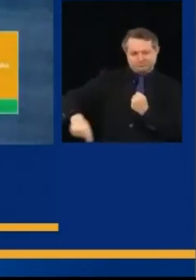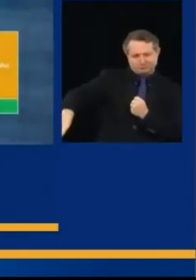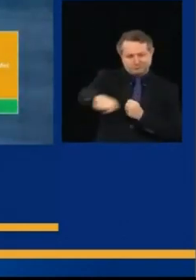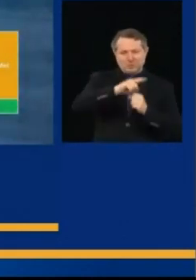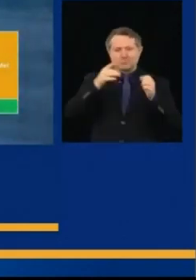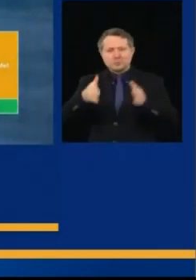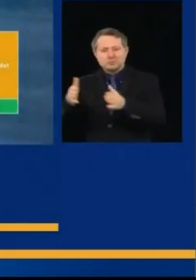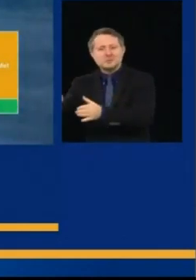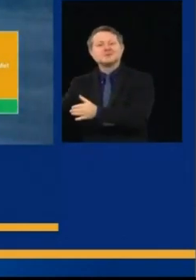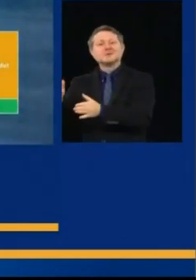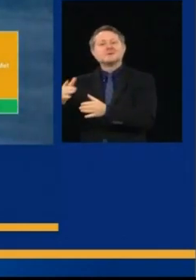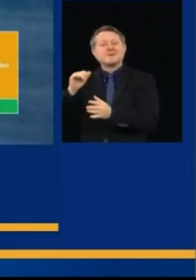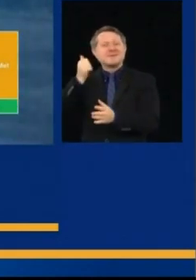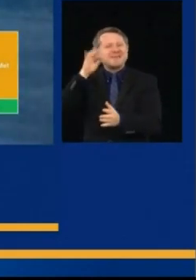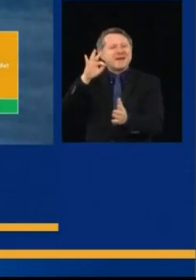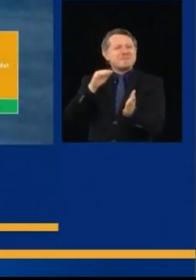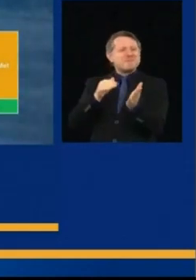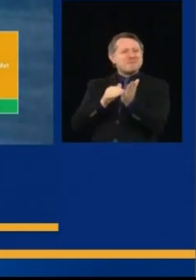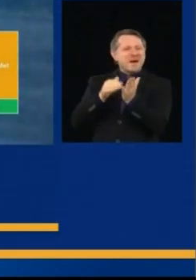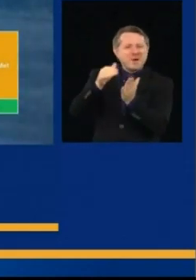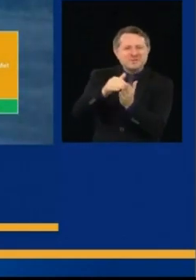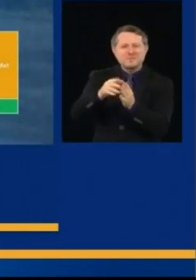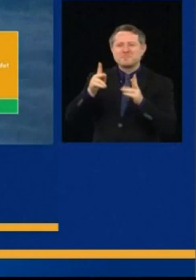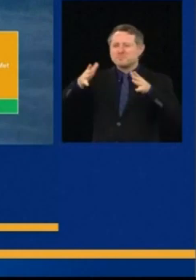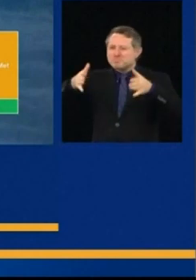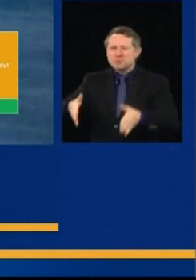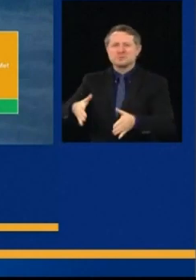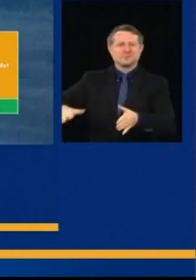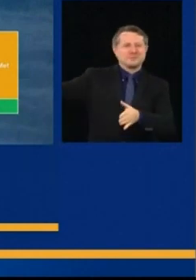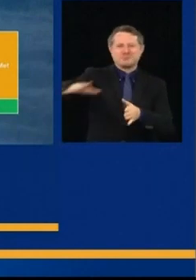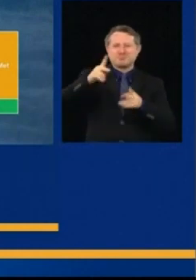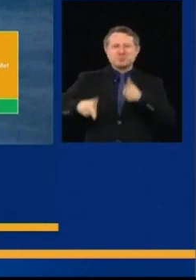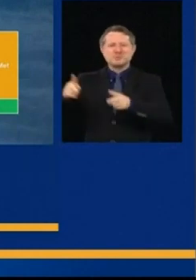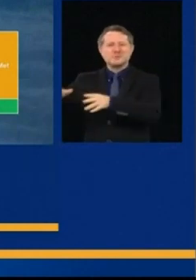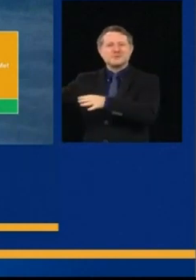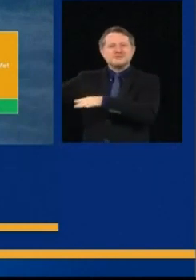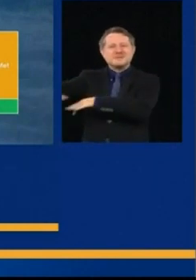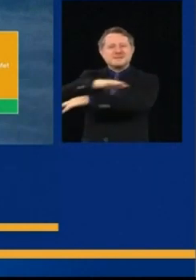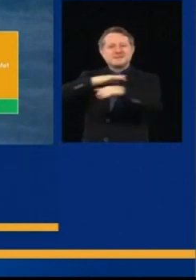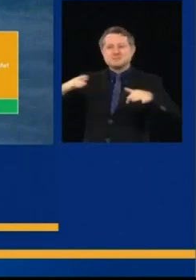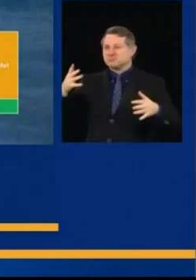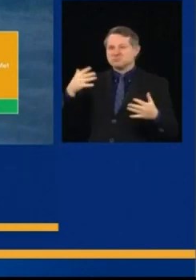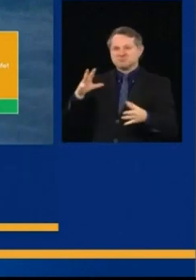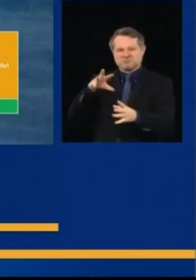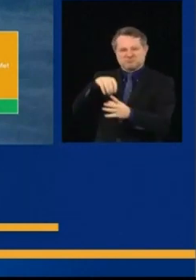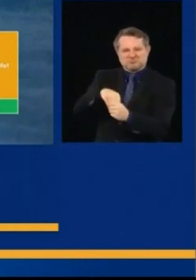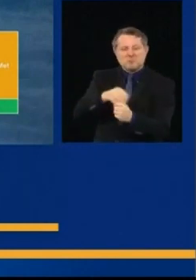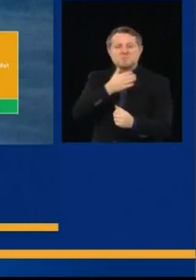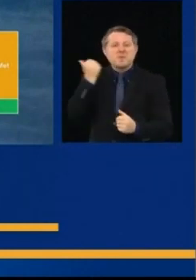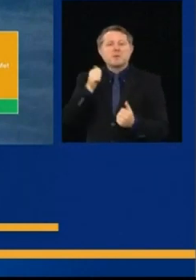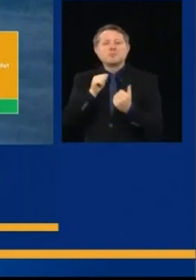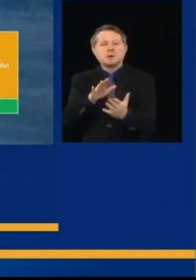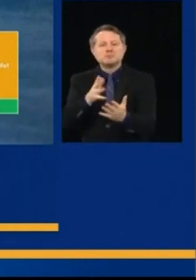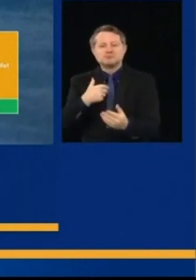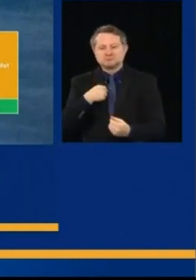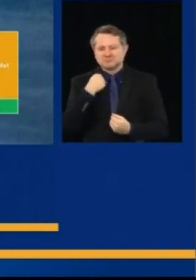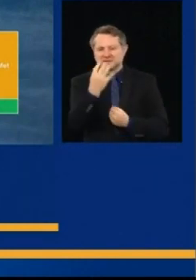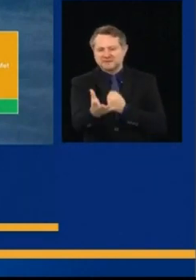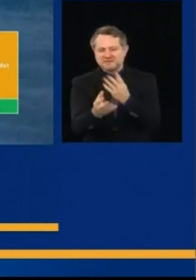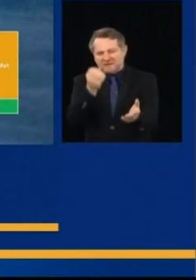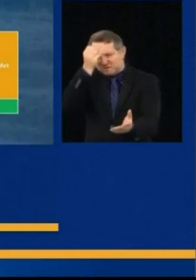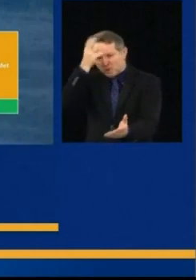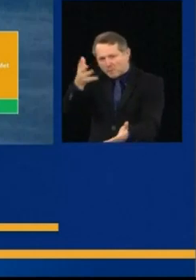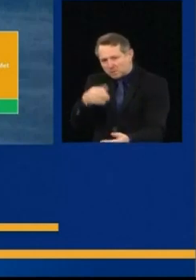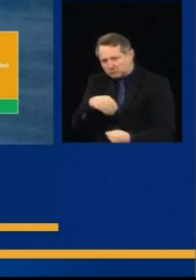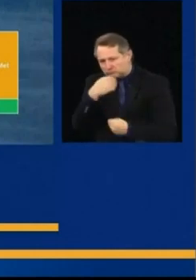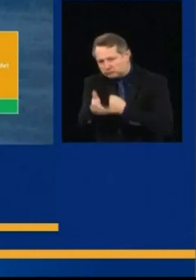doing this. And the best I can do is give them the information, and I believe in them, and I believe